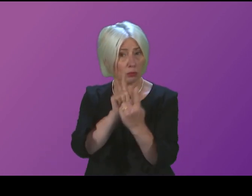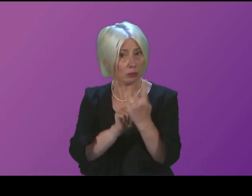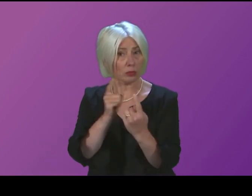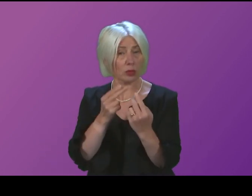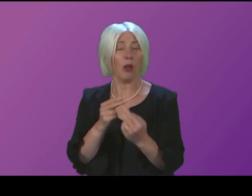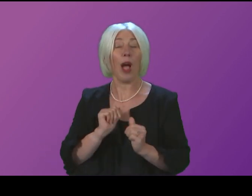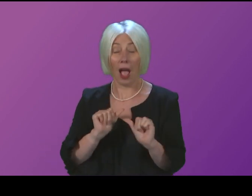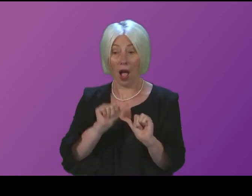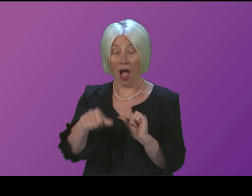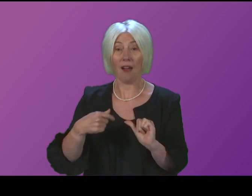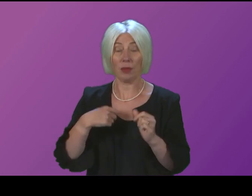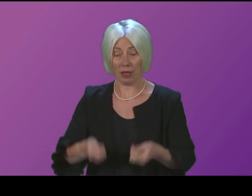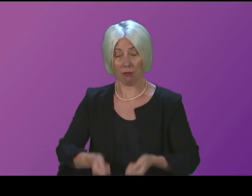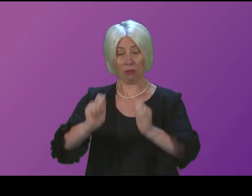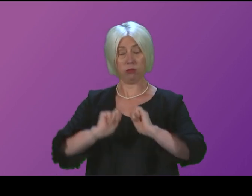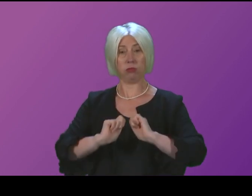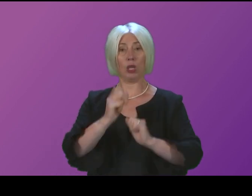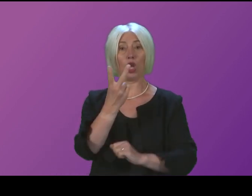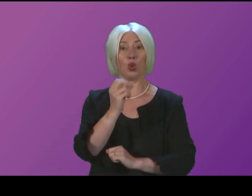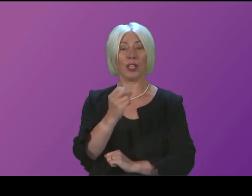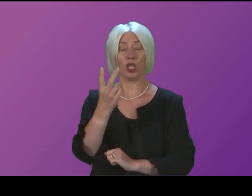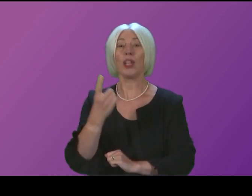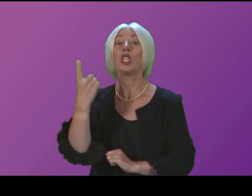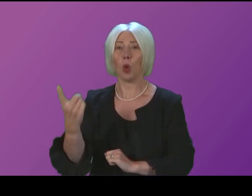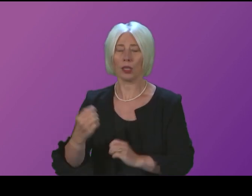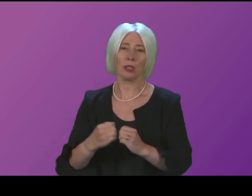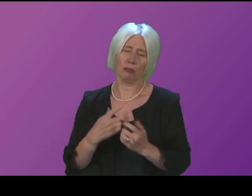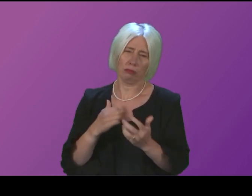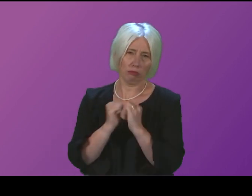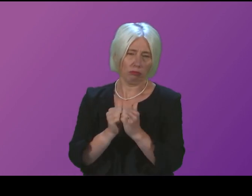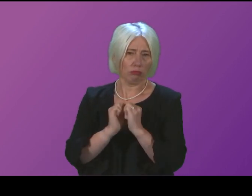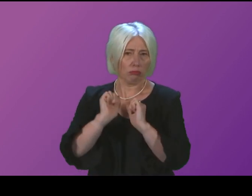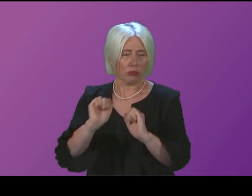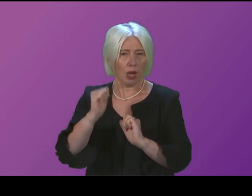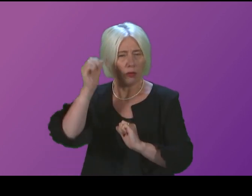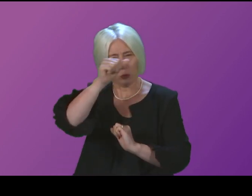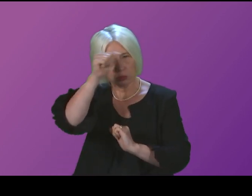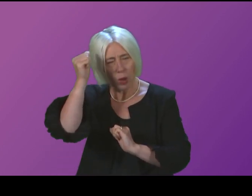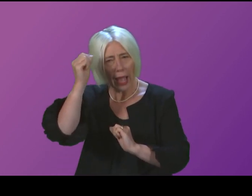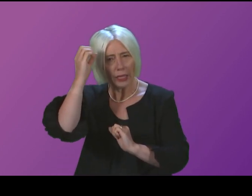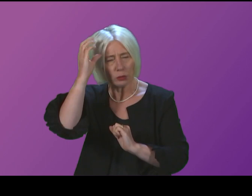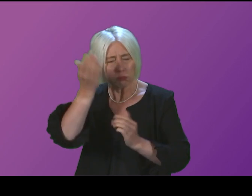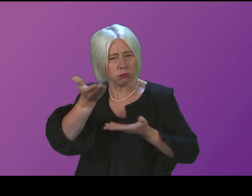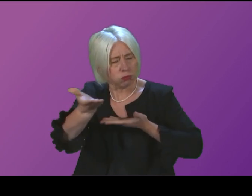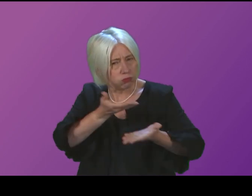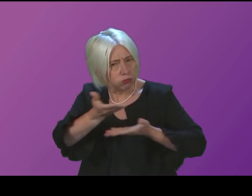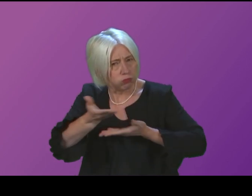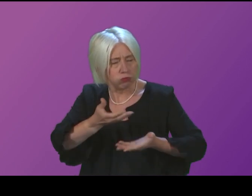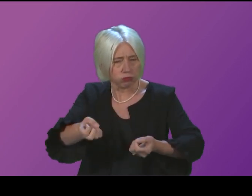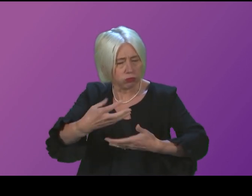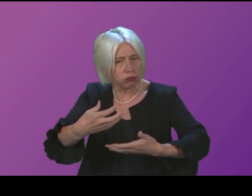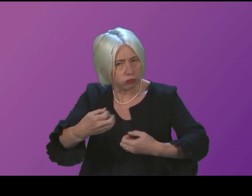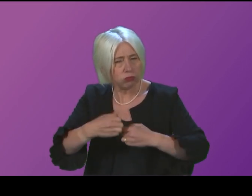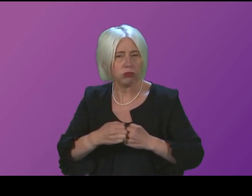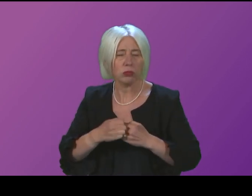my appointment in 2021, and I very much valued her insight and her wise counsel. So